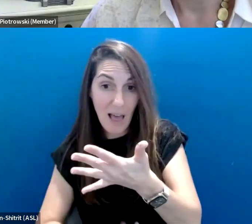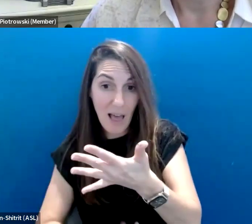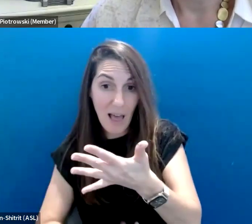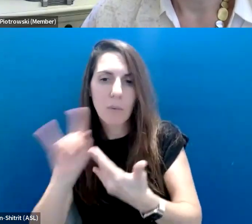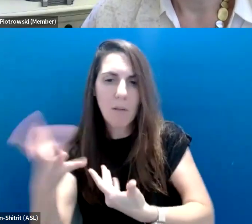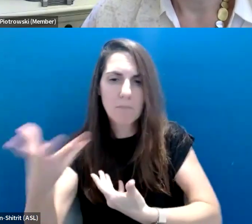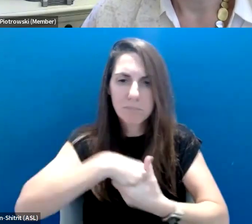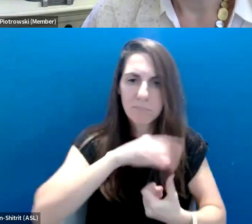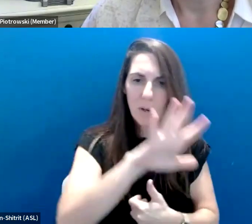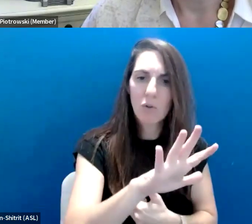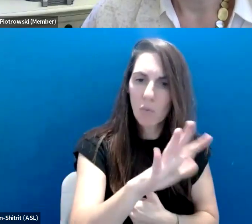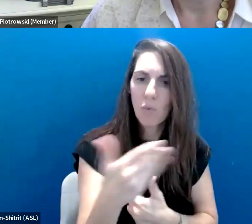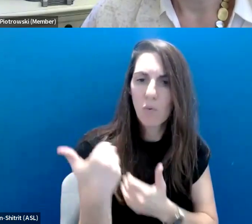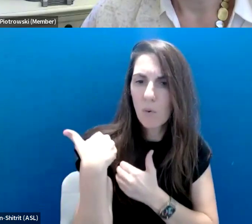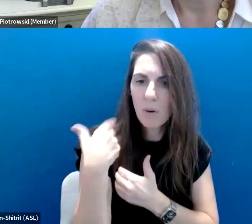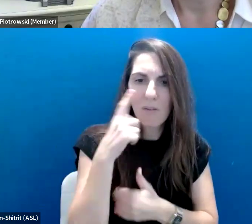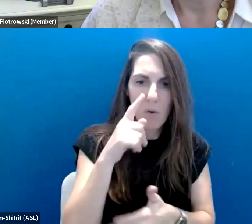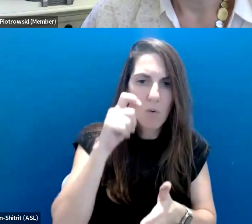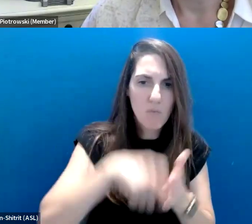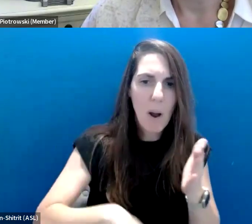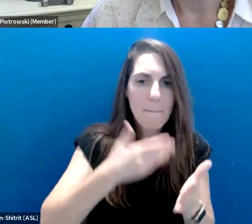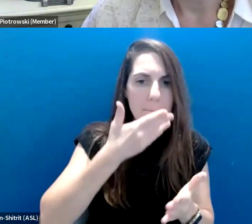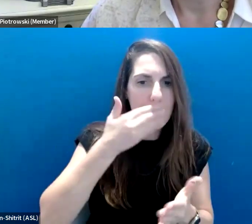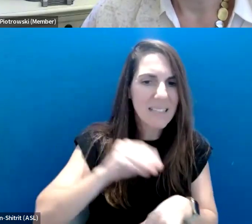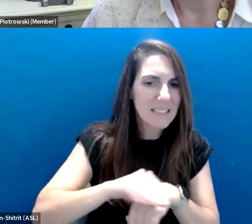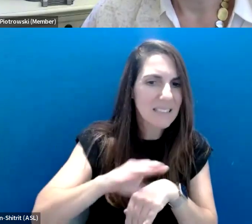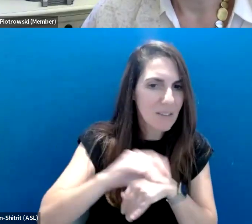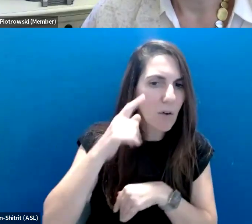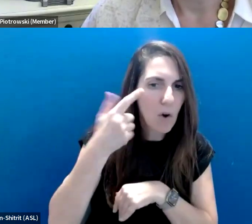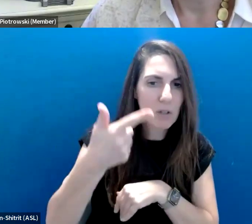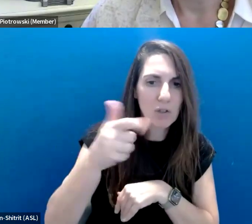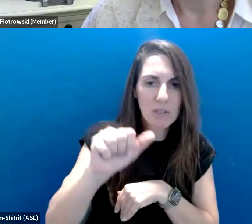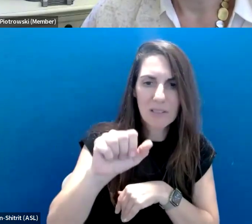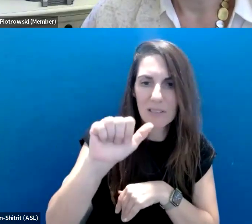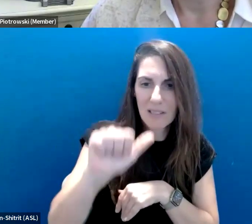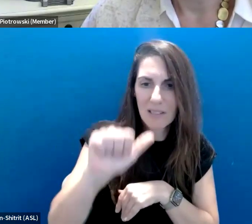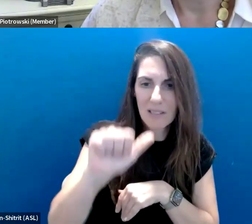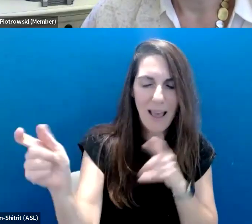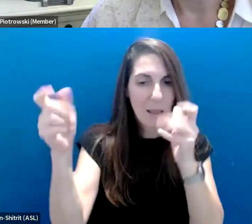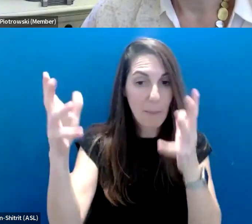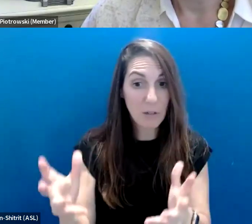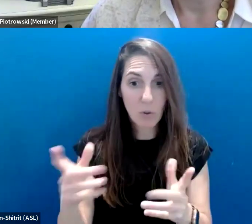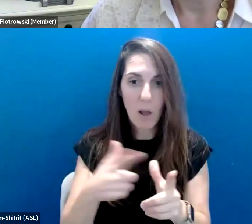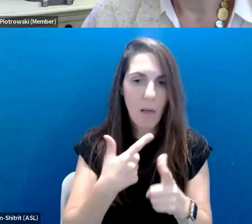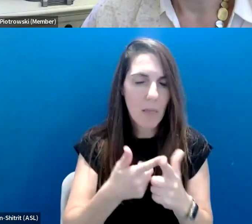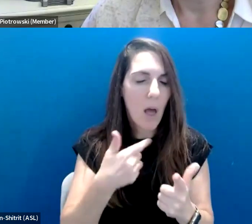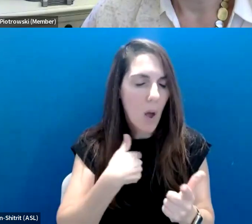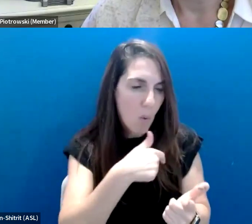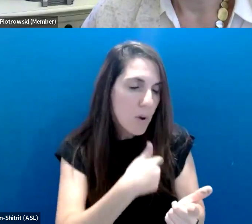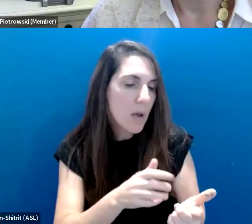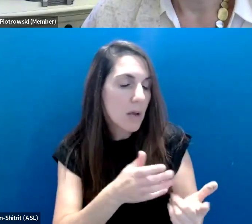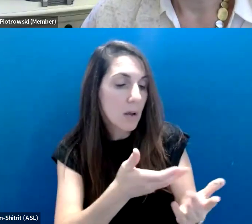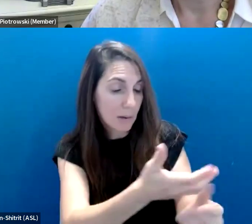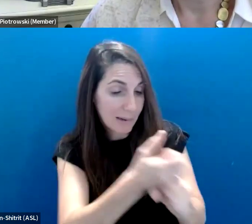be able to write the best advice possible for the GSA administrator. And then we take that along with the other considerations and